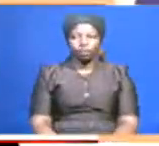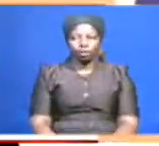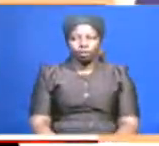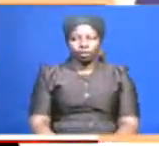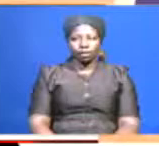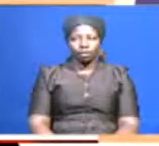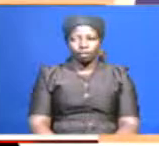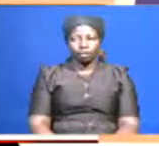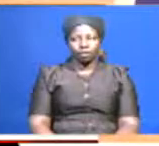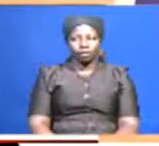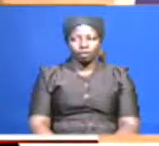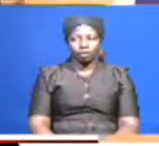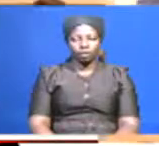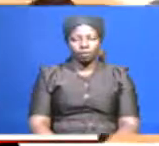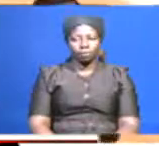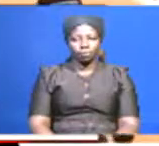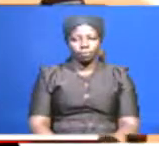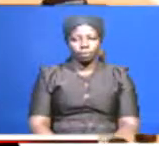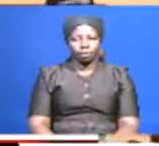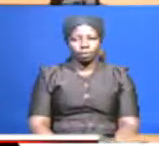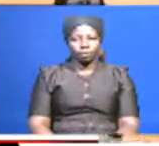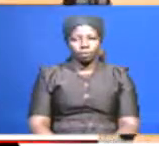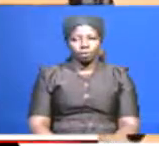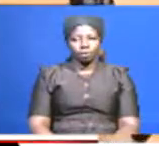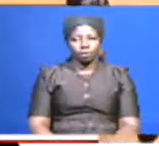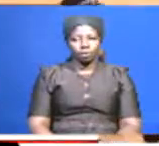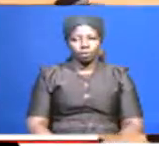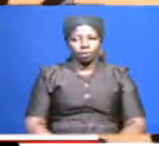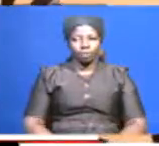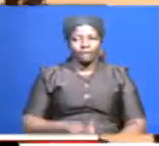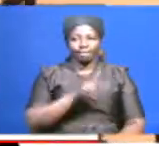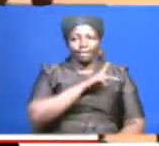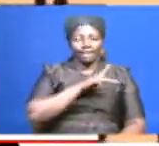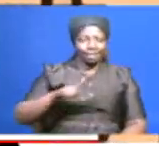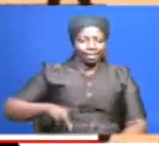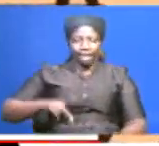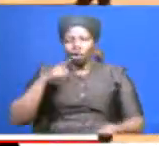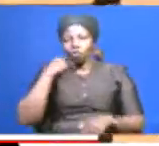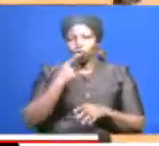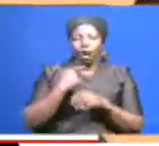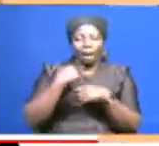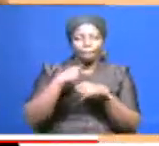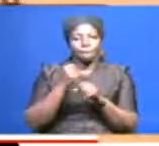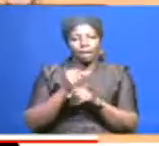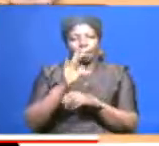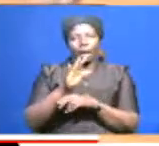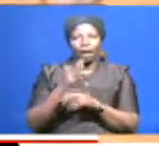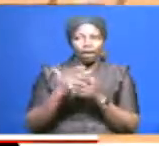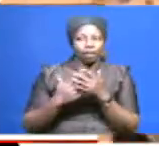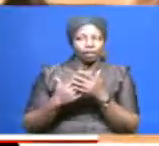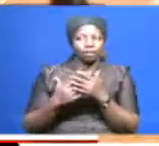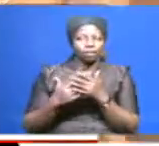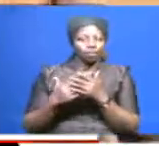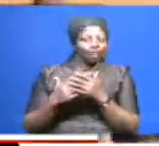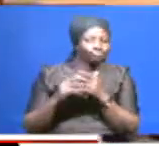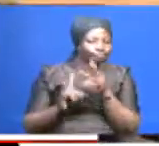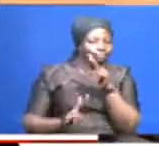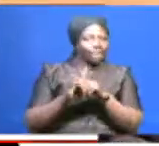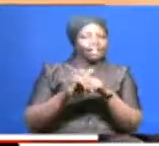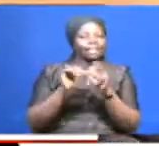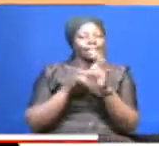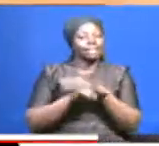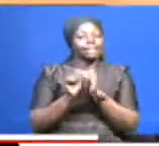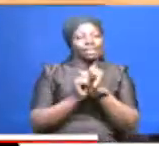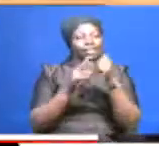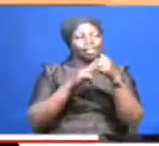first. Kevin Herter knocks down a three. The Kings, who were making their postseason appearance in 17 years and had the benefit of a